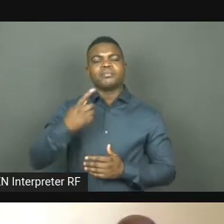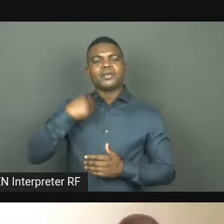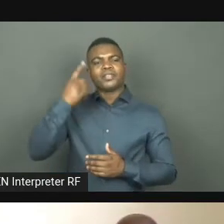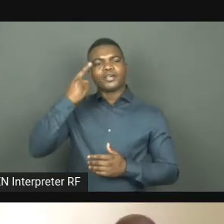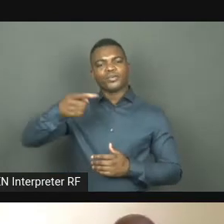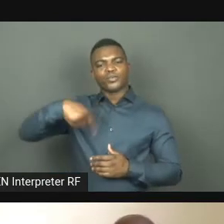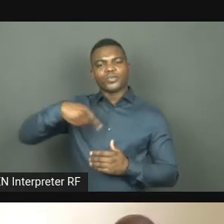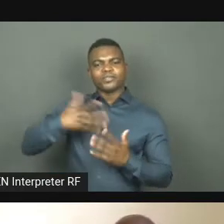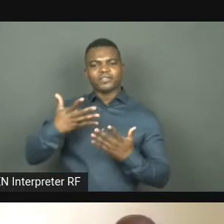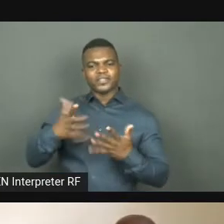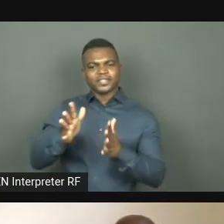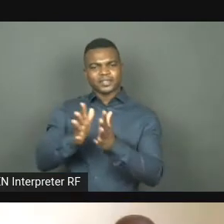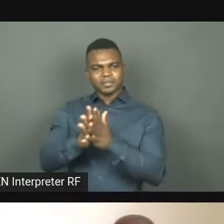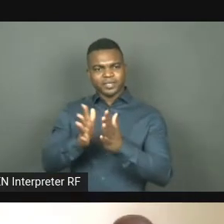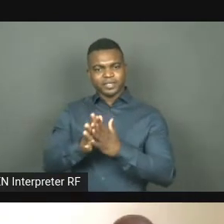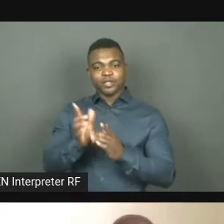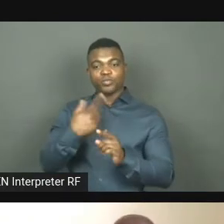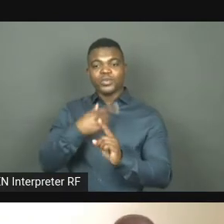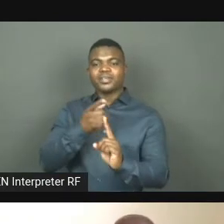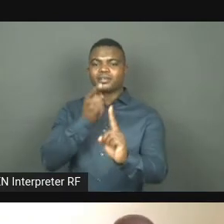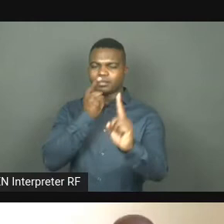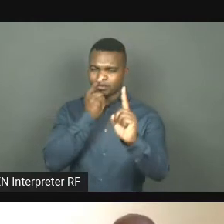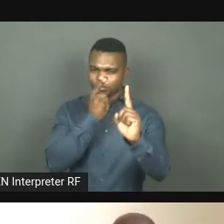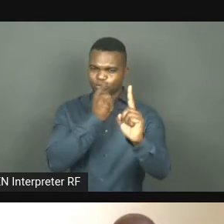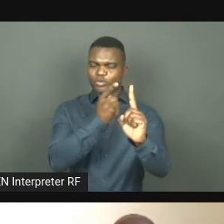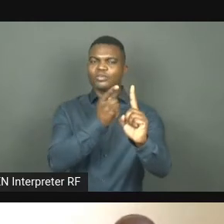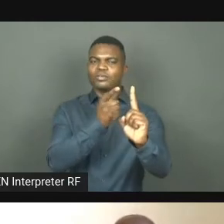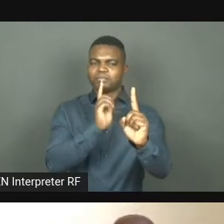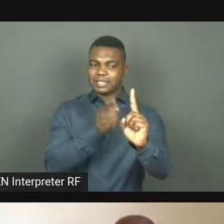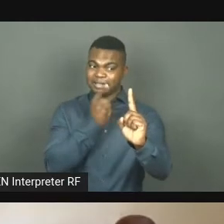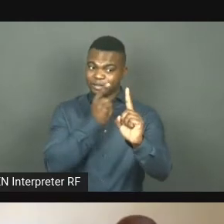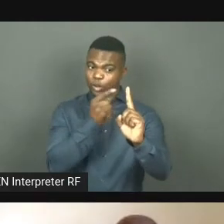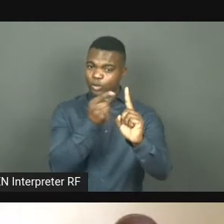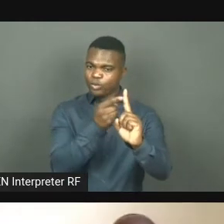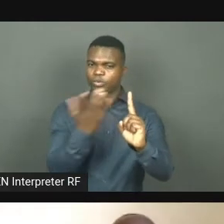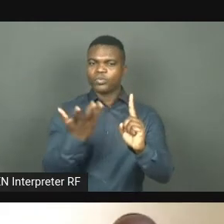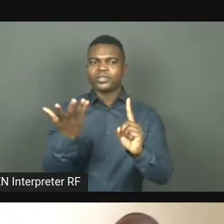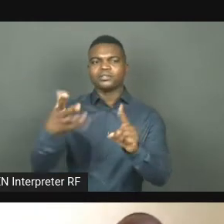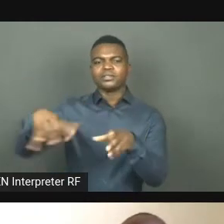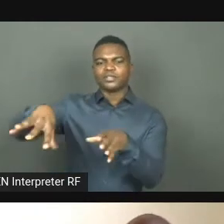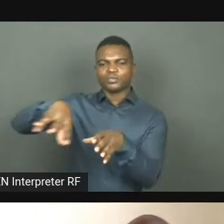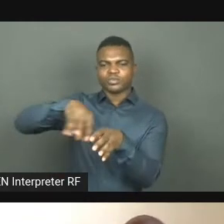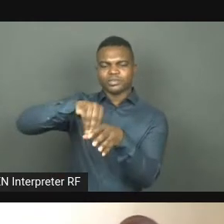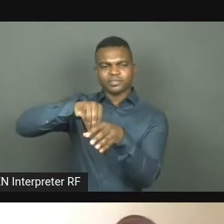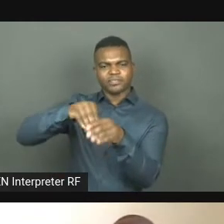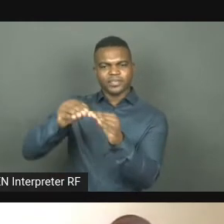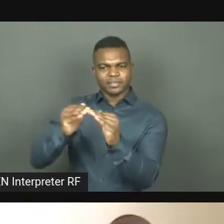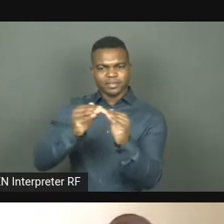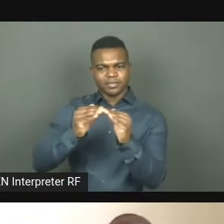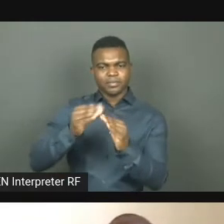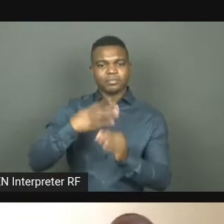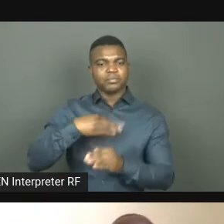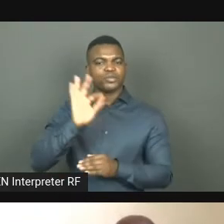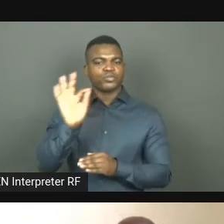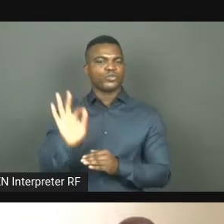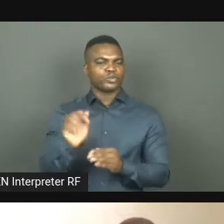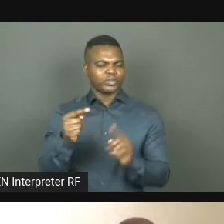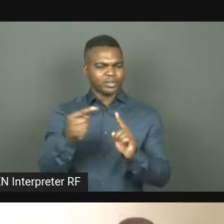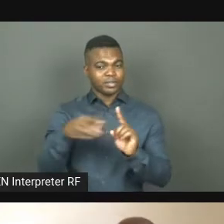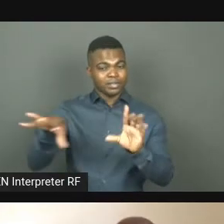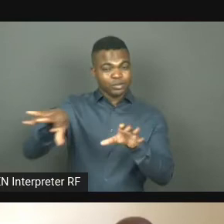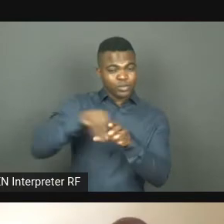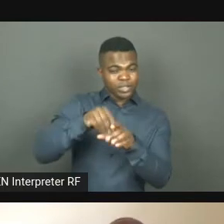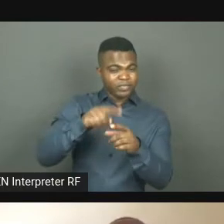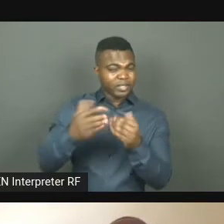other side. But now you had an opportunity to make that right. How would you then want to be treated? So, and